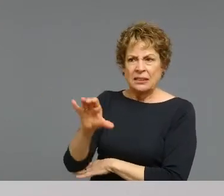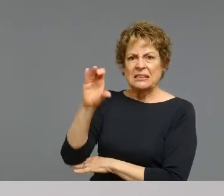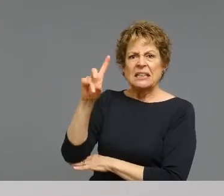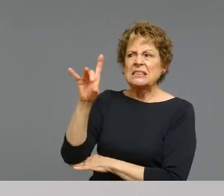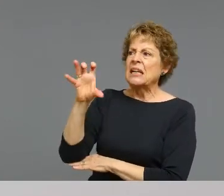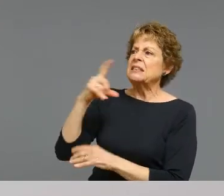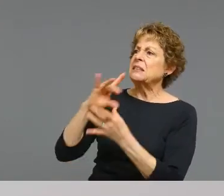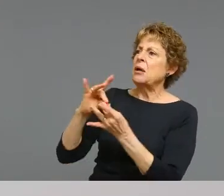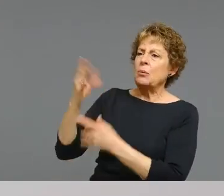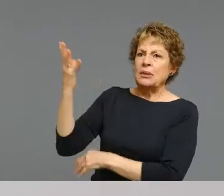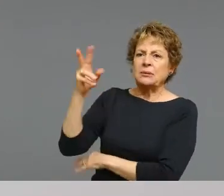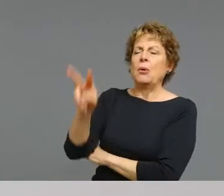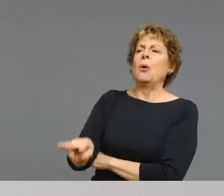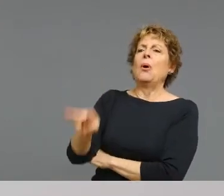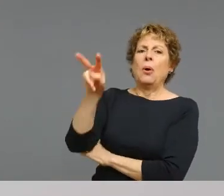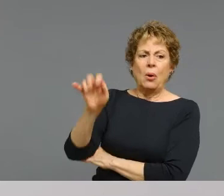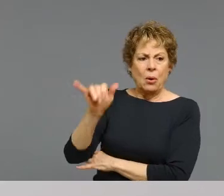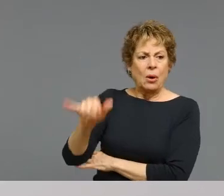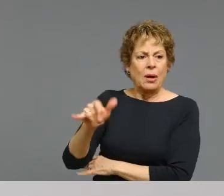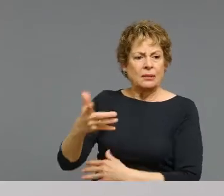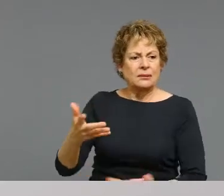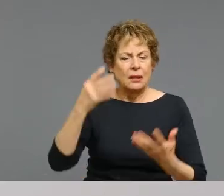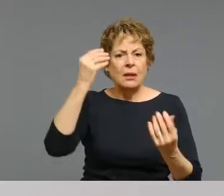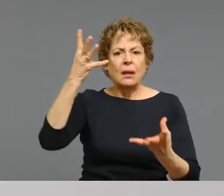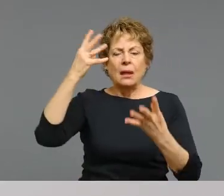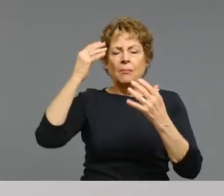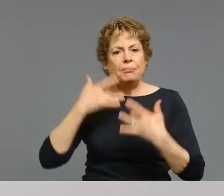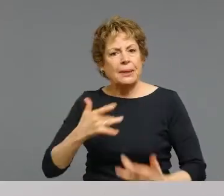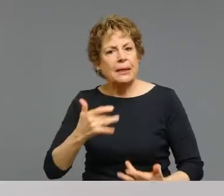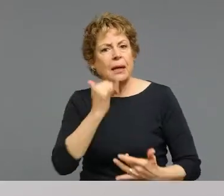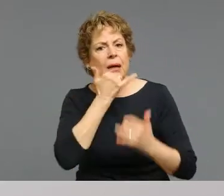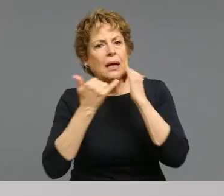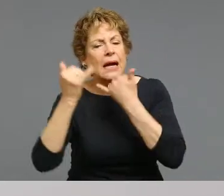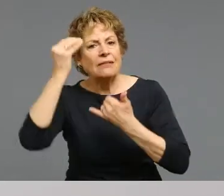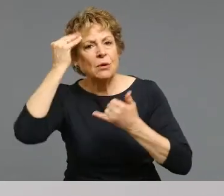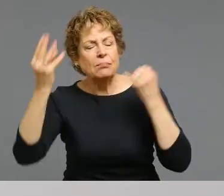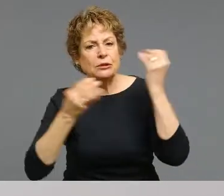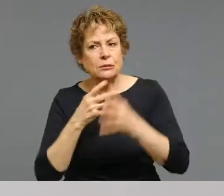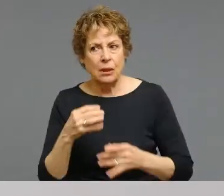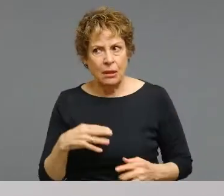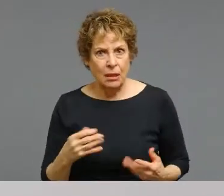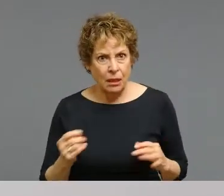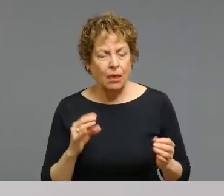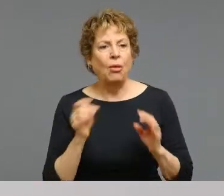that there's a lot of misinformation out there about the COVID-19 vaccine.